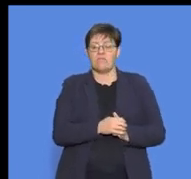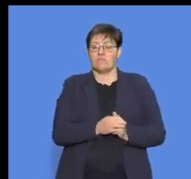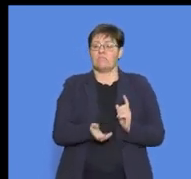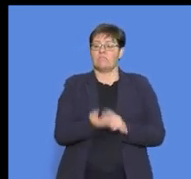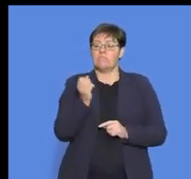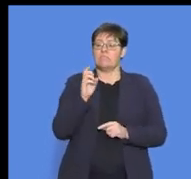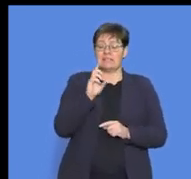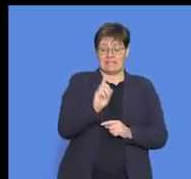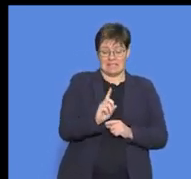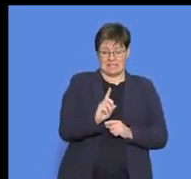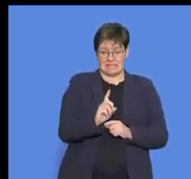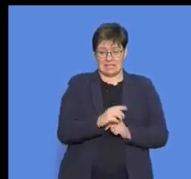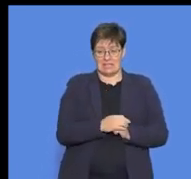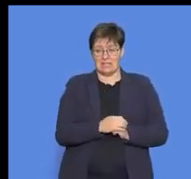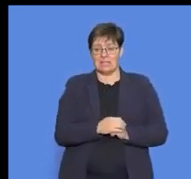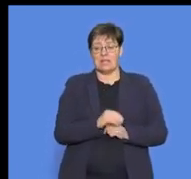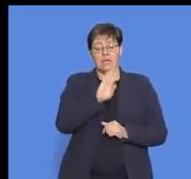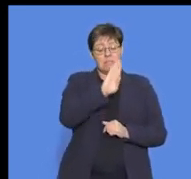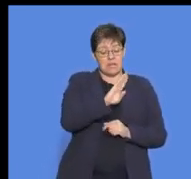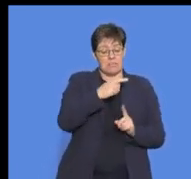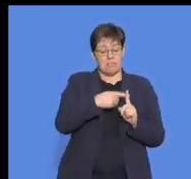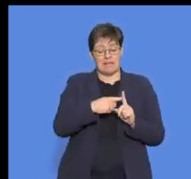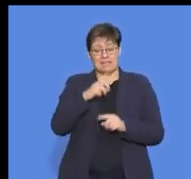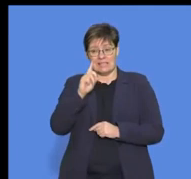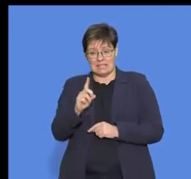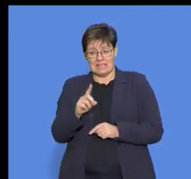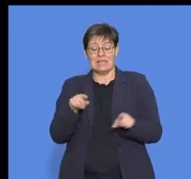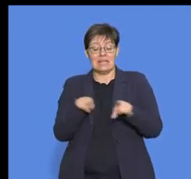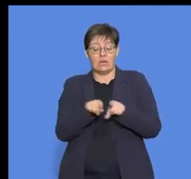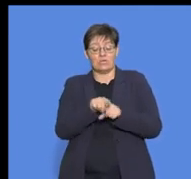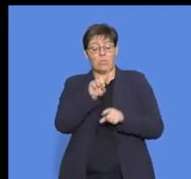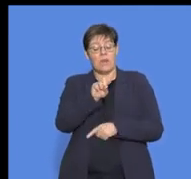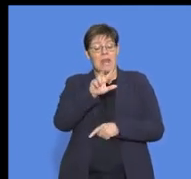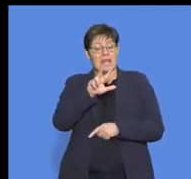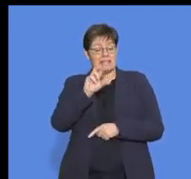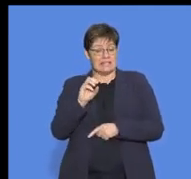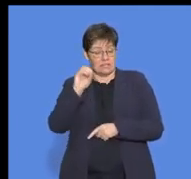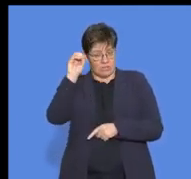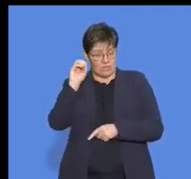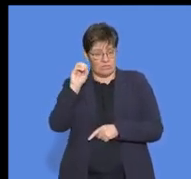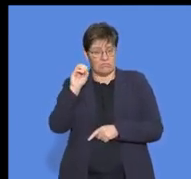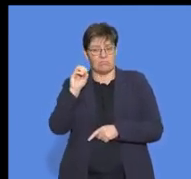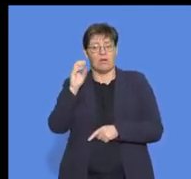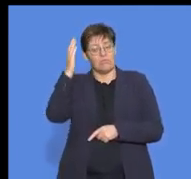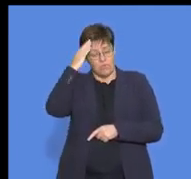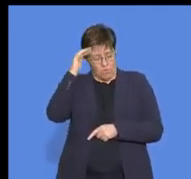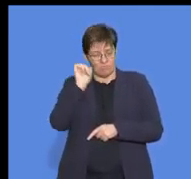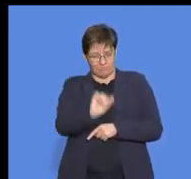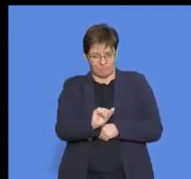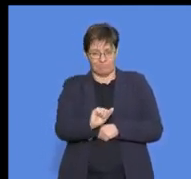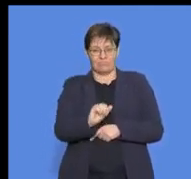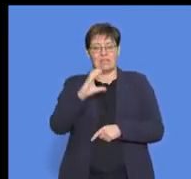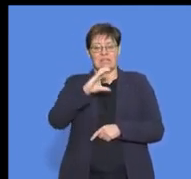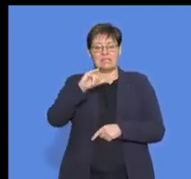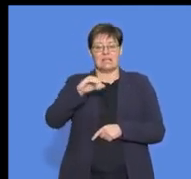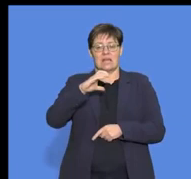D and show that B plus D equals to 180 degrees, then we know that we've now proved